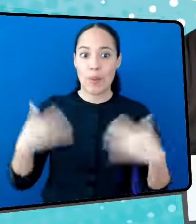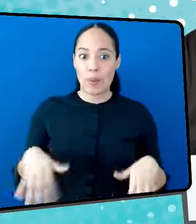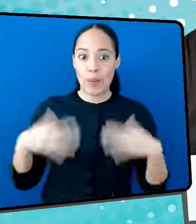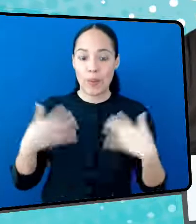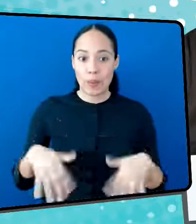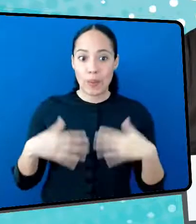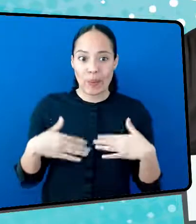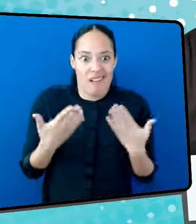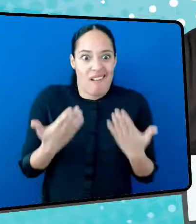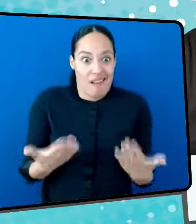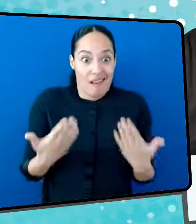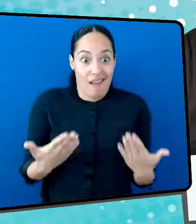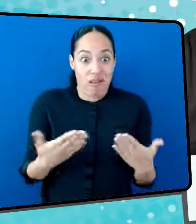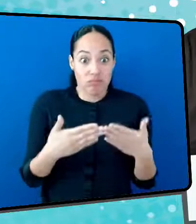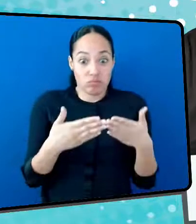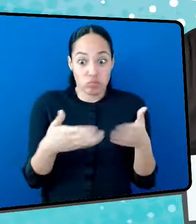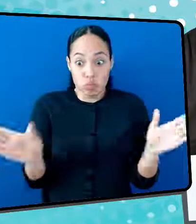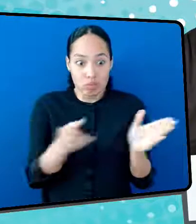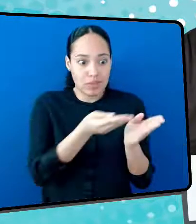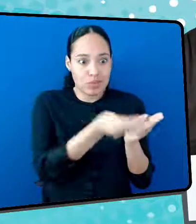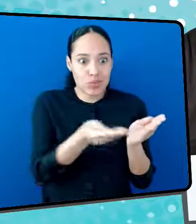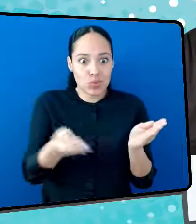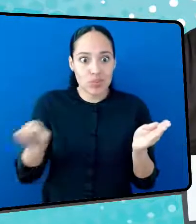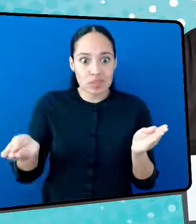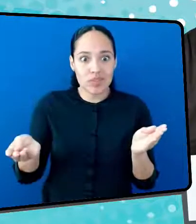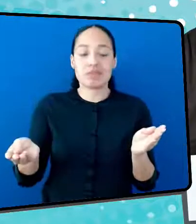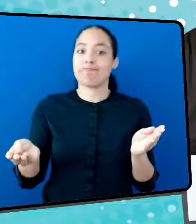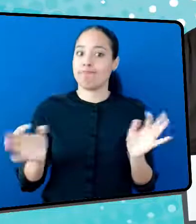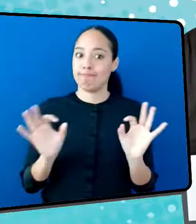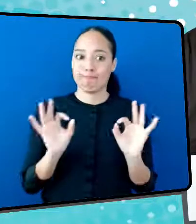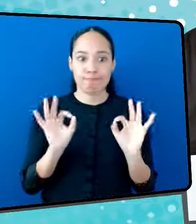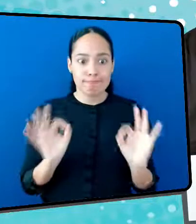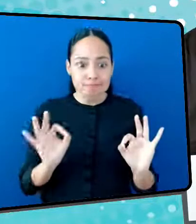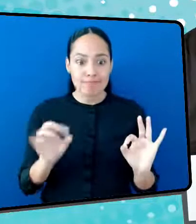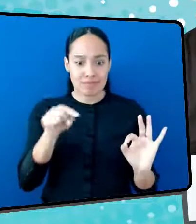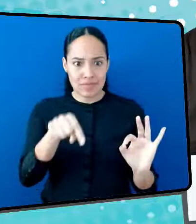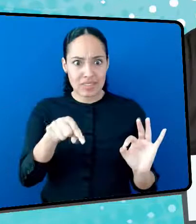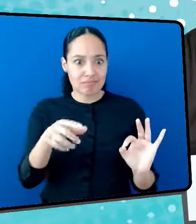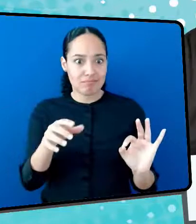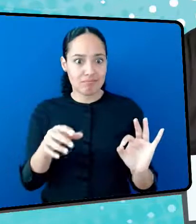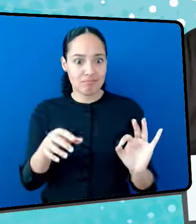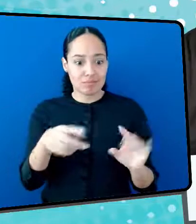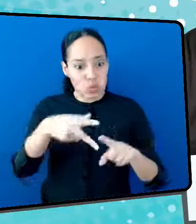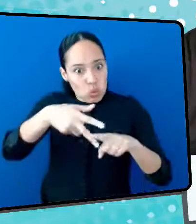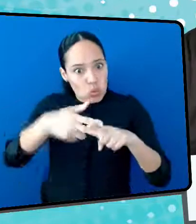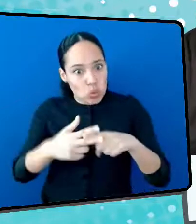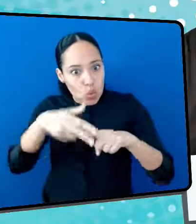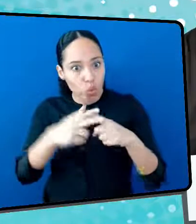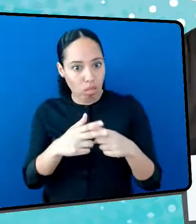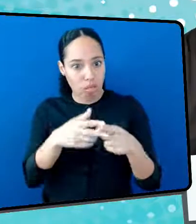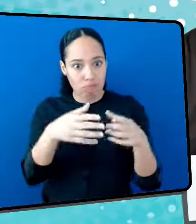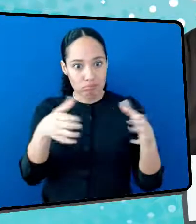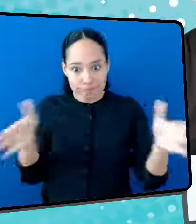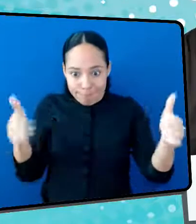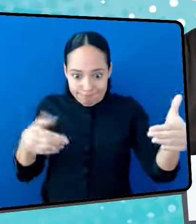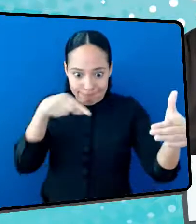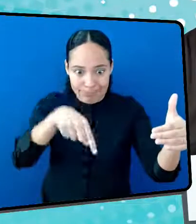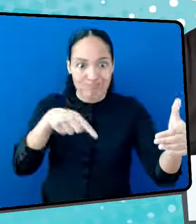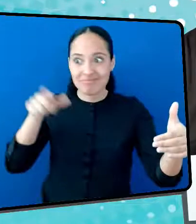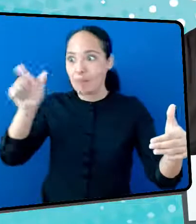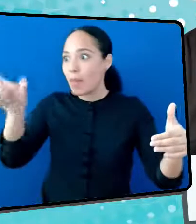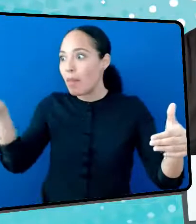of toolkit type style, as you said, not product but toolkit that people can go and use.